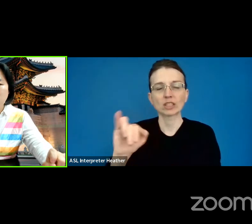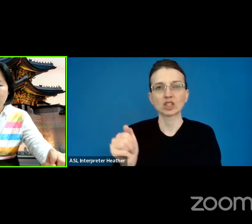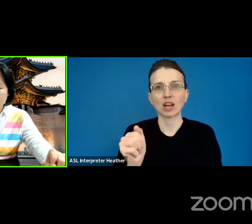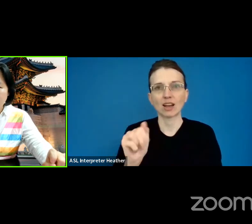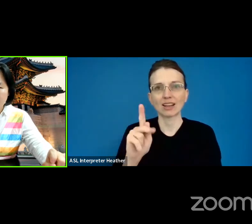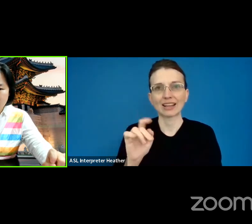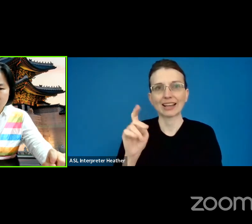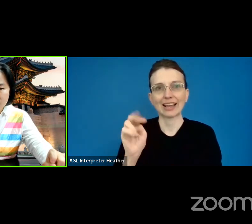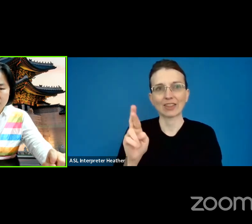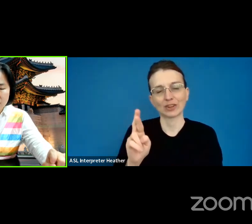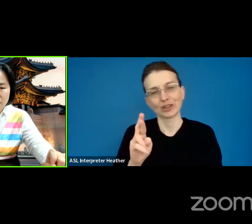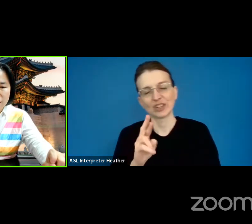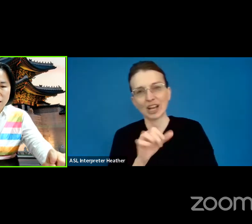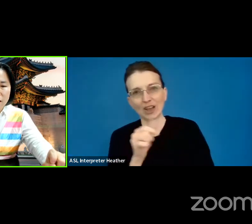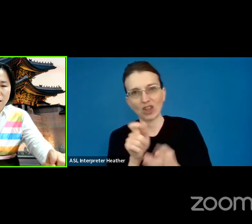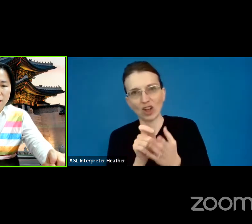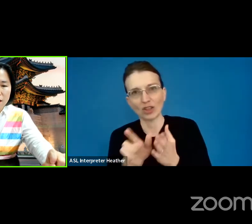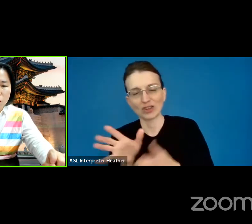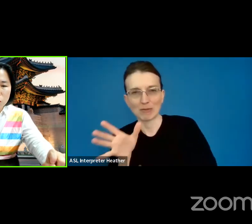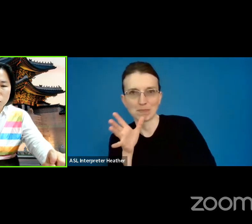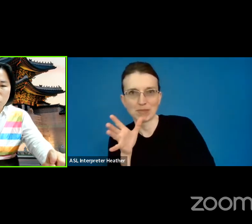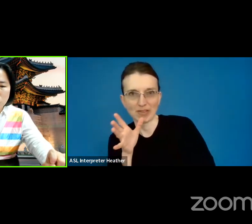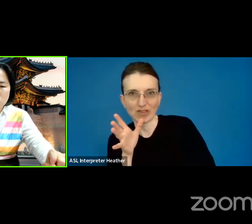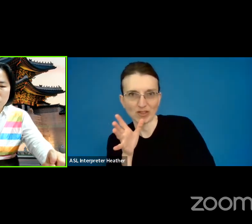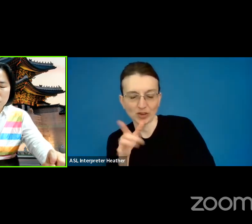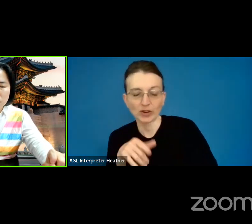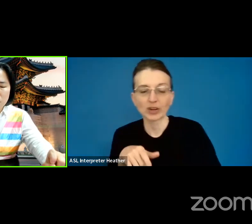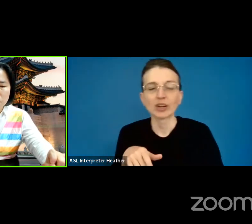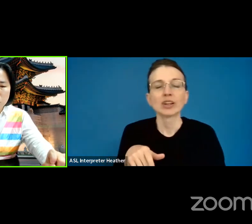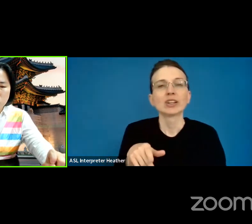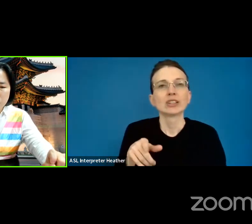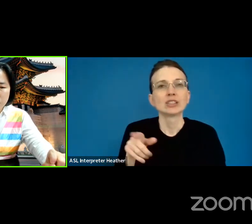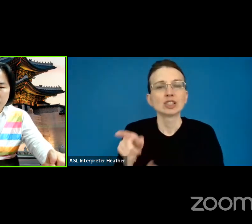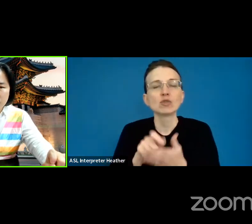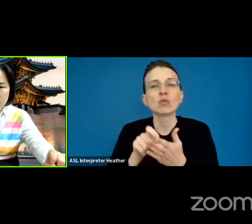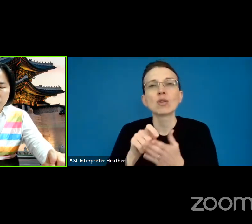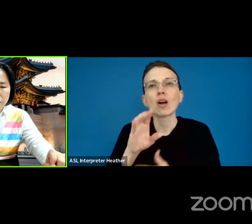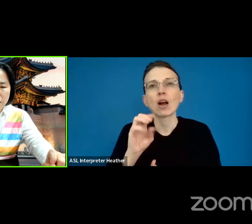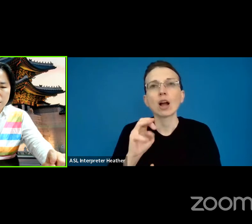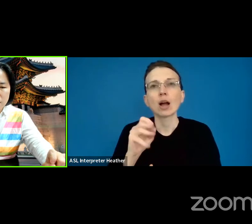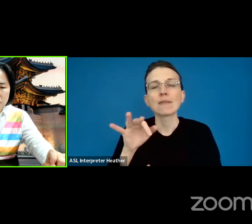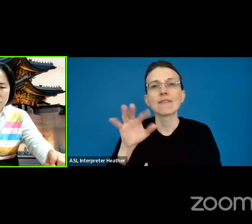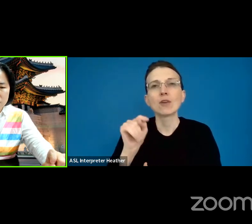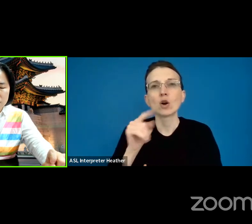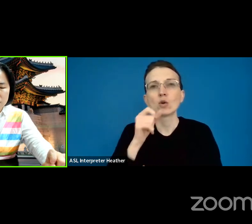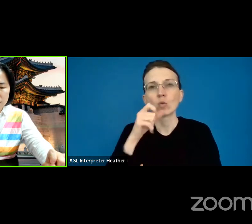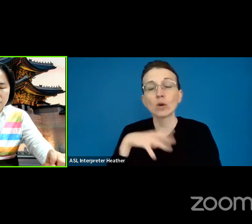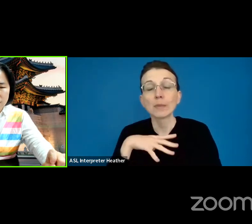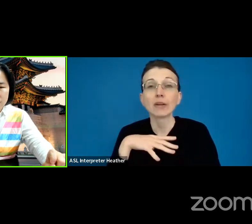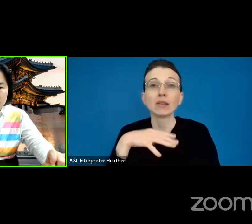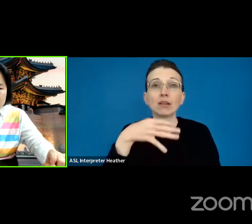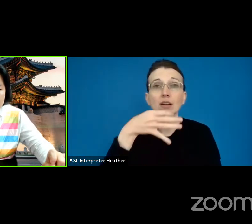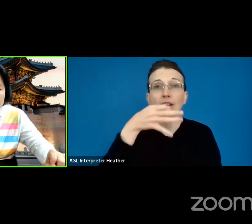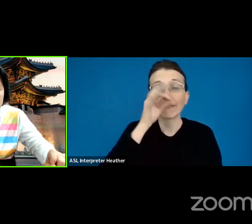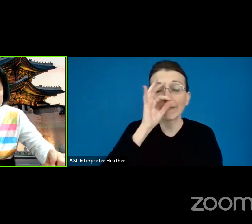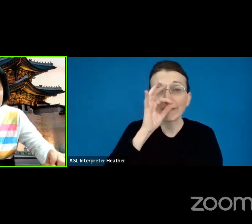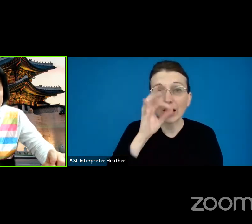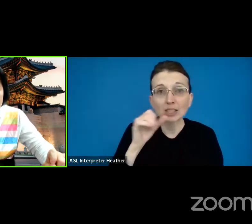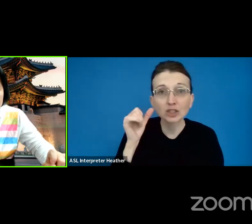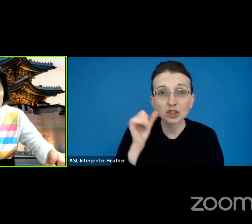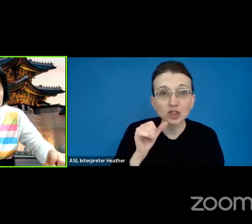mother of Tekela, who wrote Comfort Women, Fox Girl,